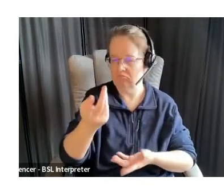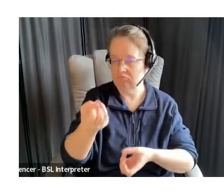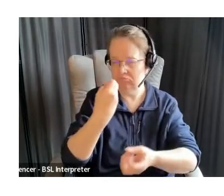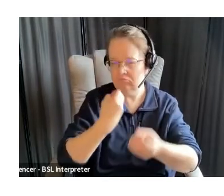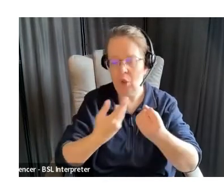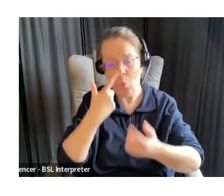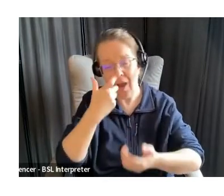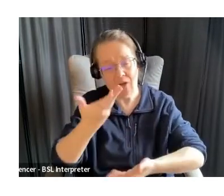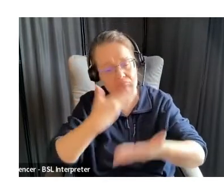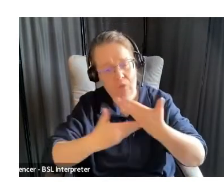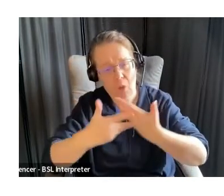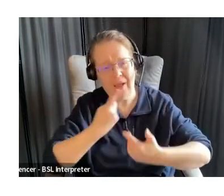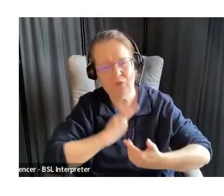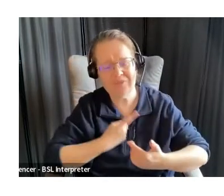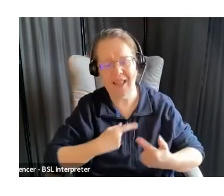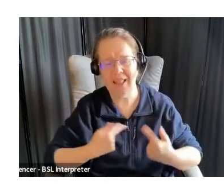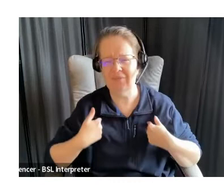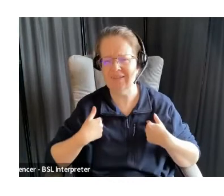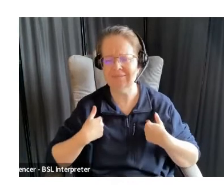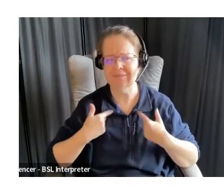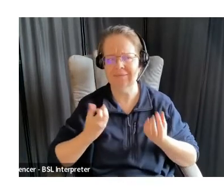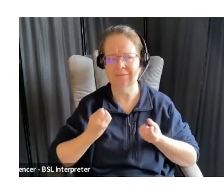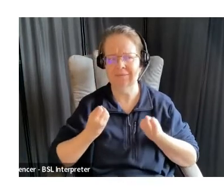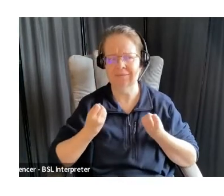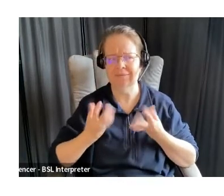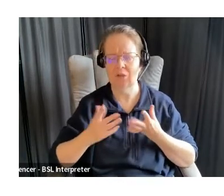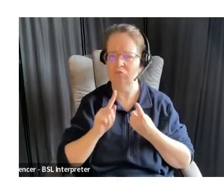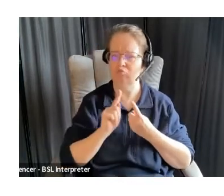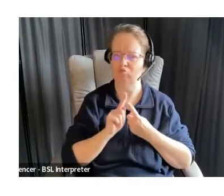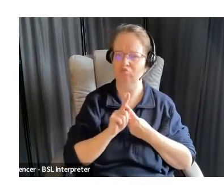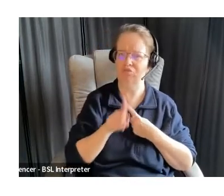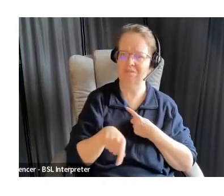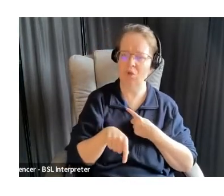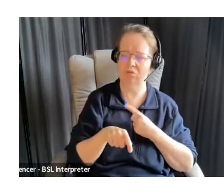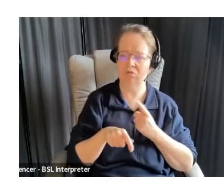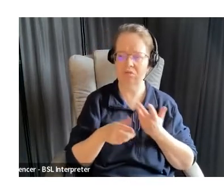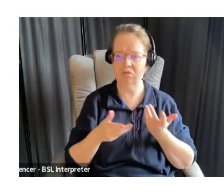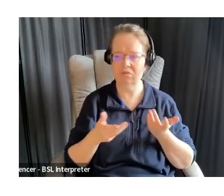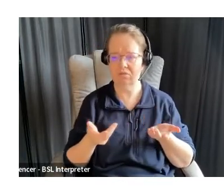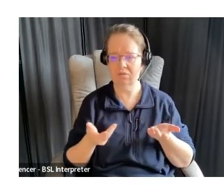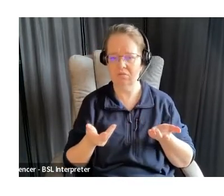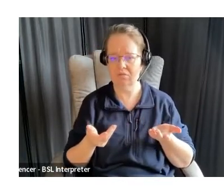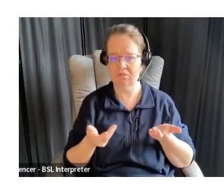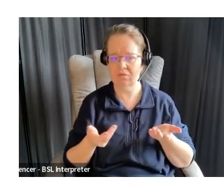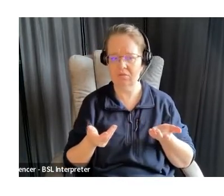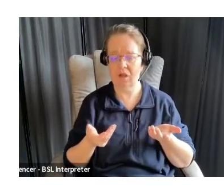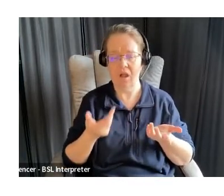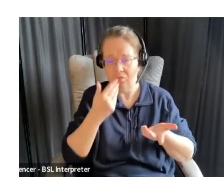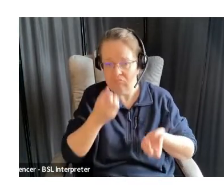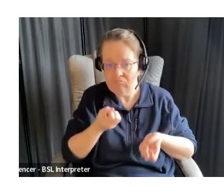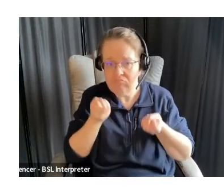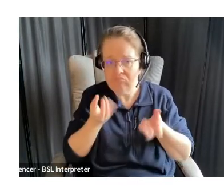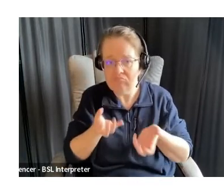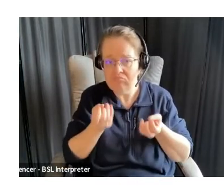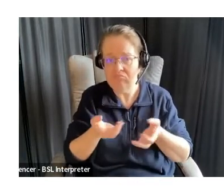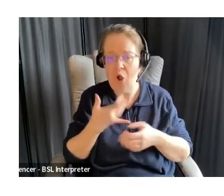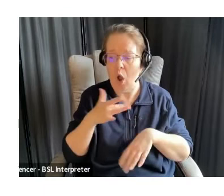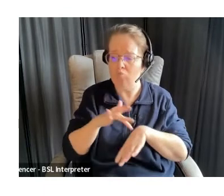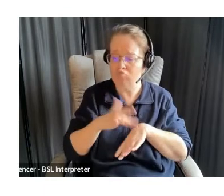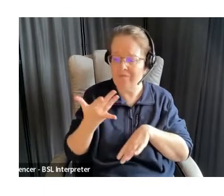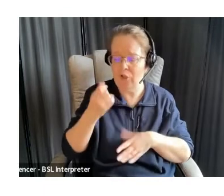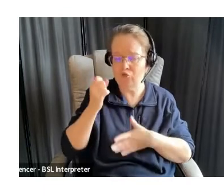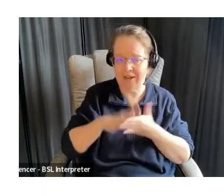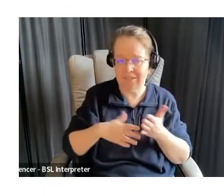yourself, and you give them a response, such as, you know, a broad overview of your professional